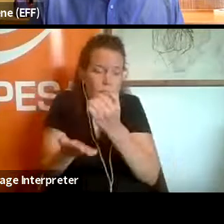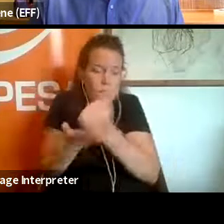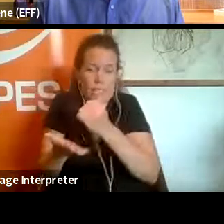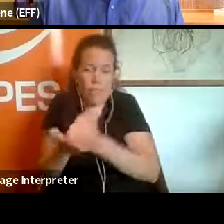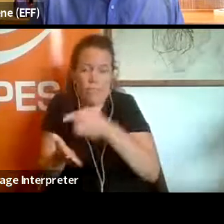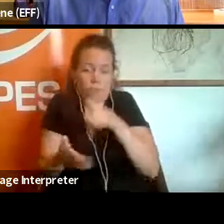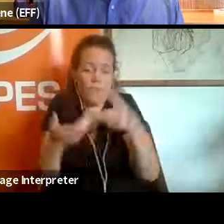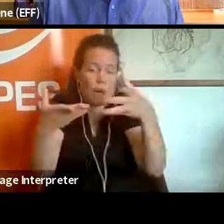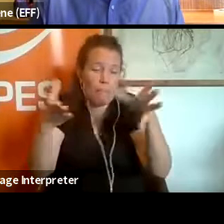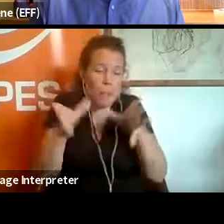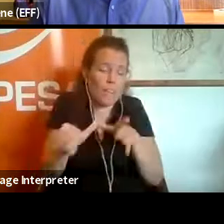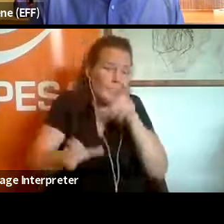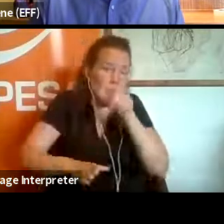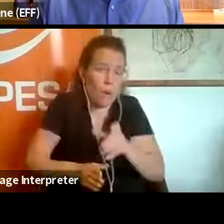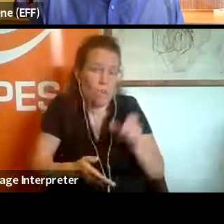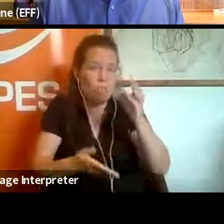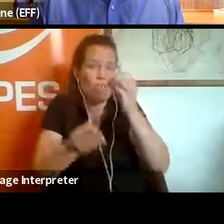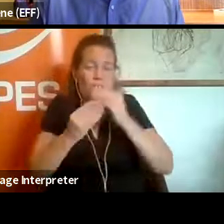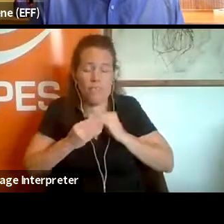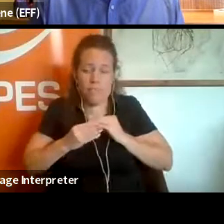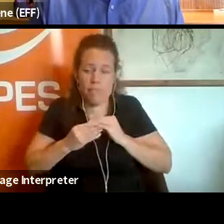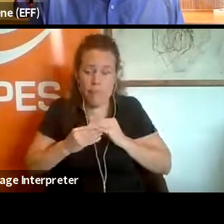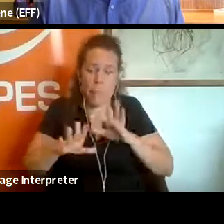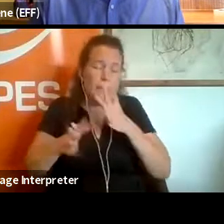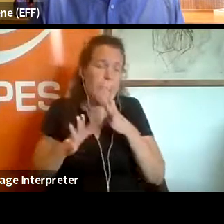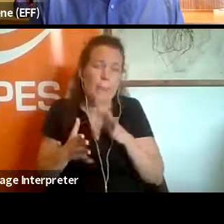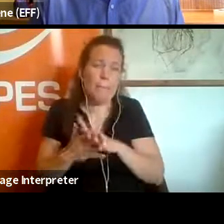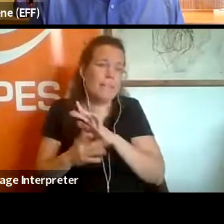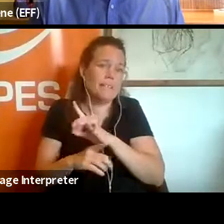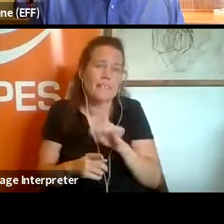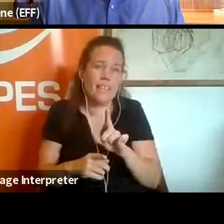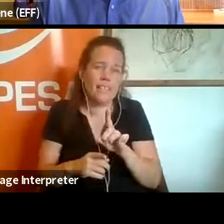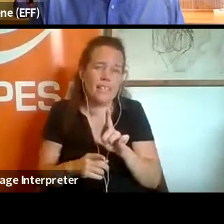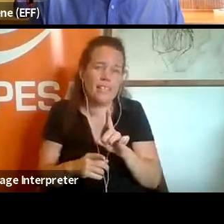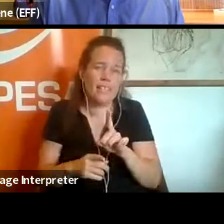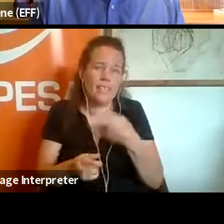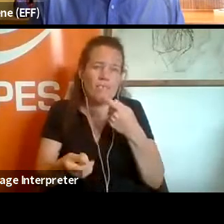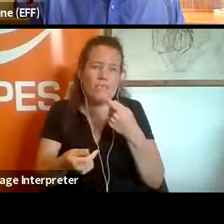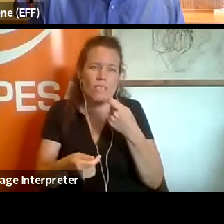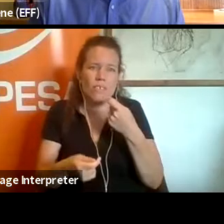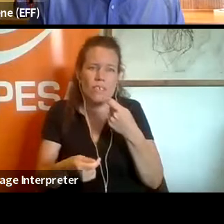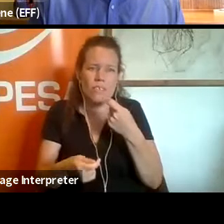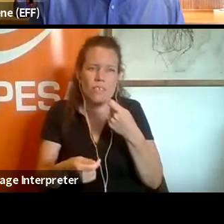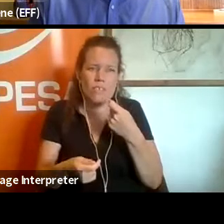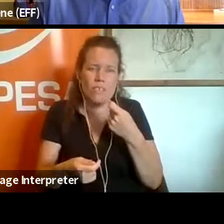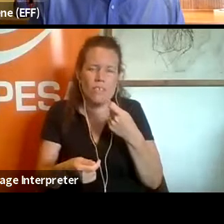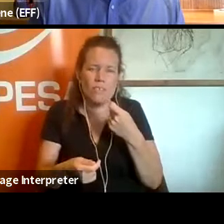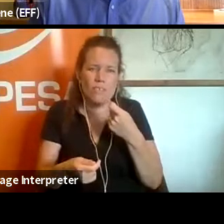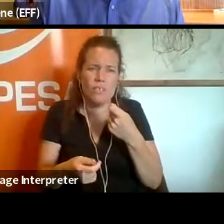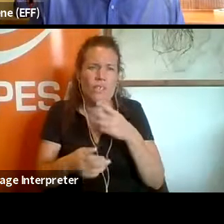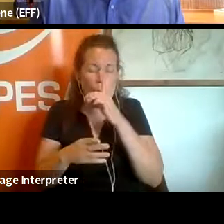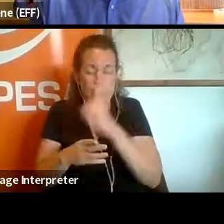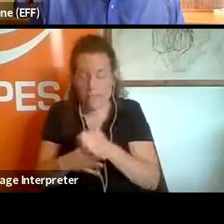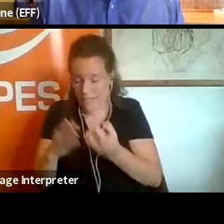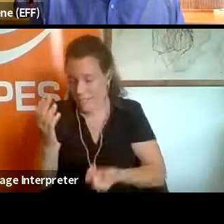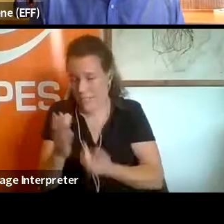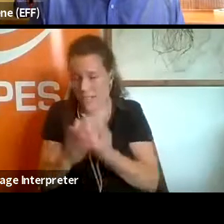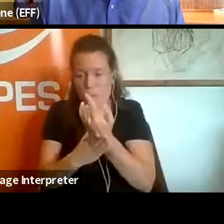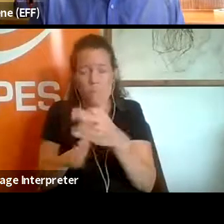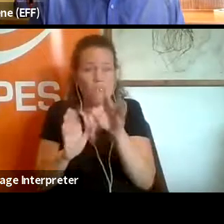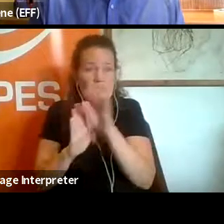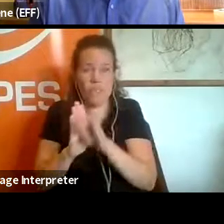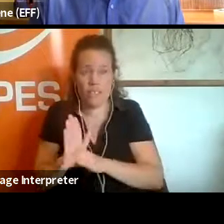then they land at these positions that maybe they don't qualify for or are not exposed to. And so then they have to still come up with